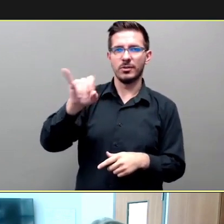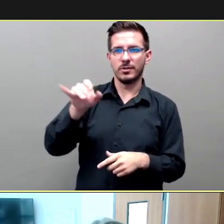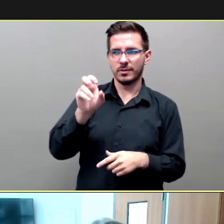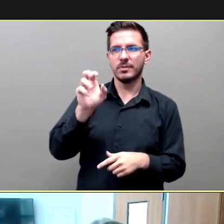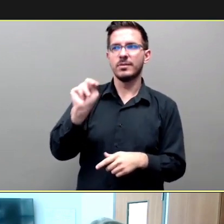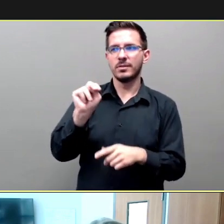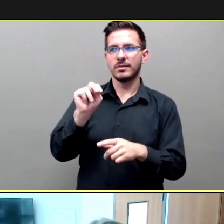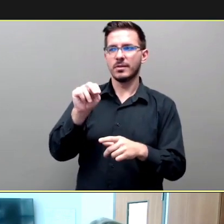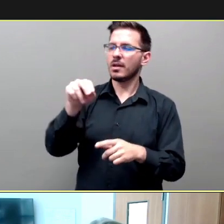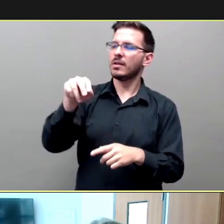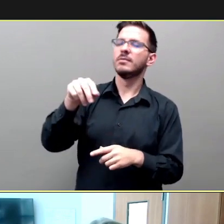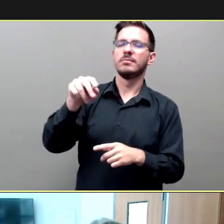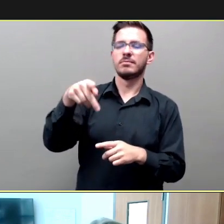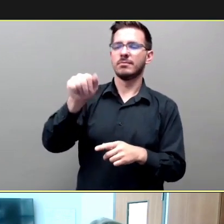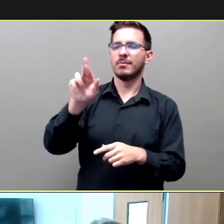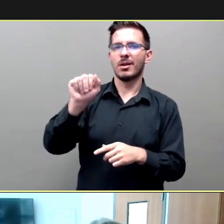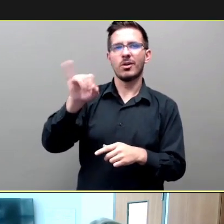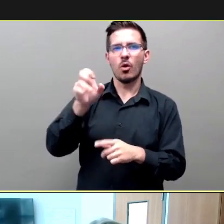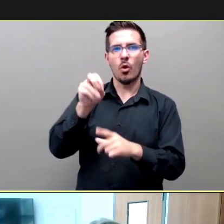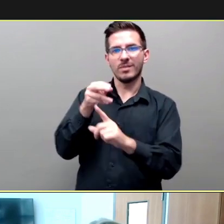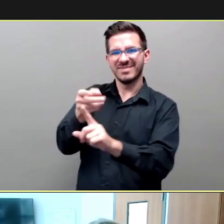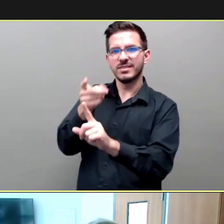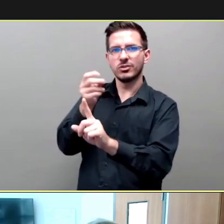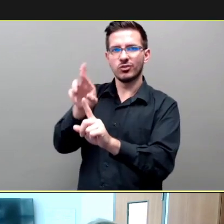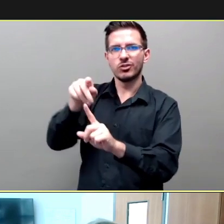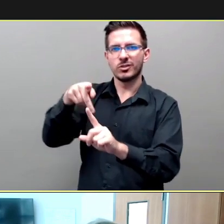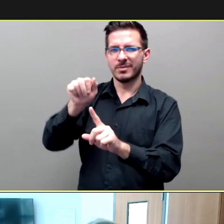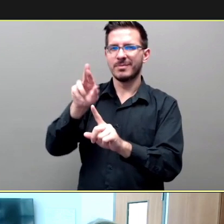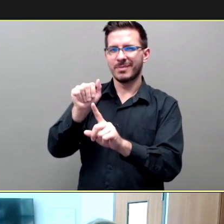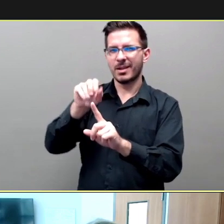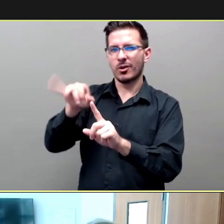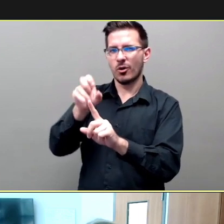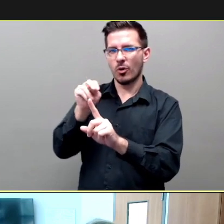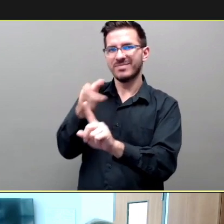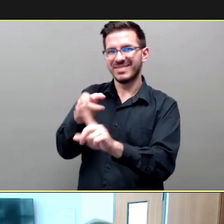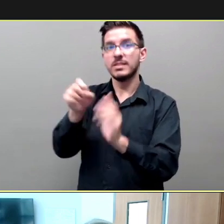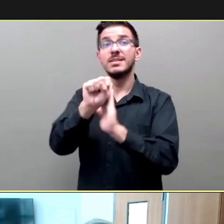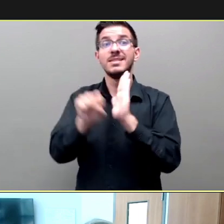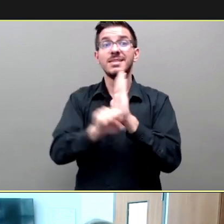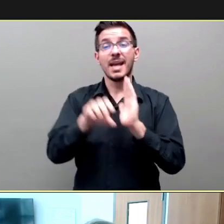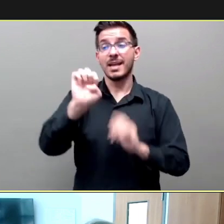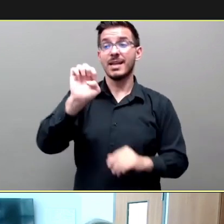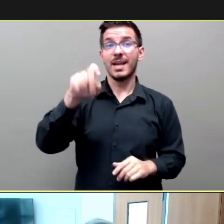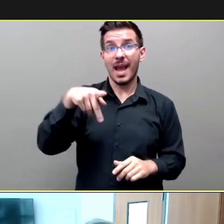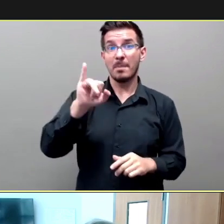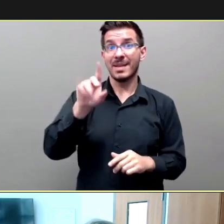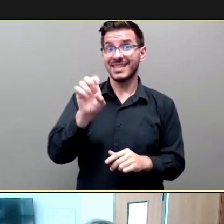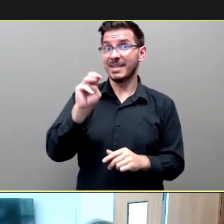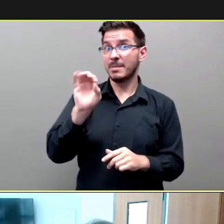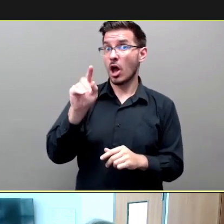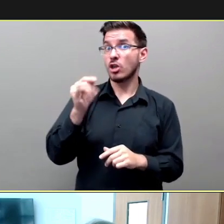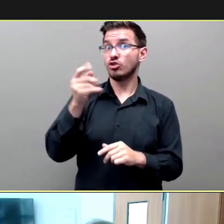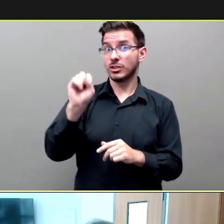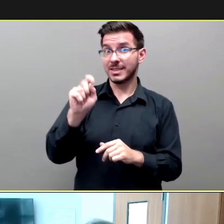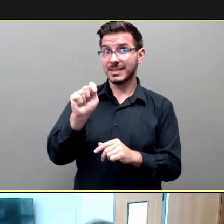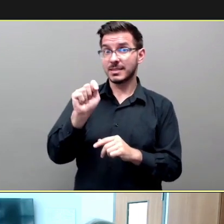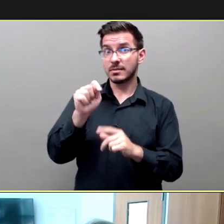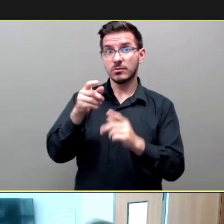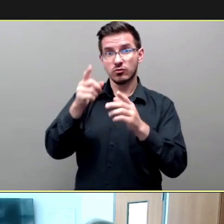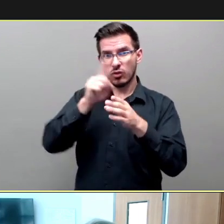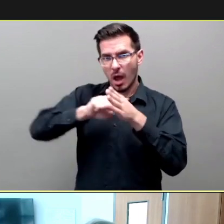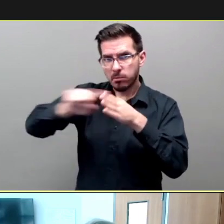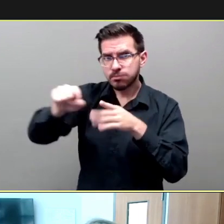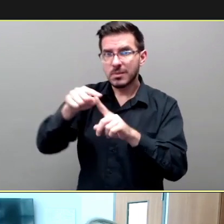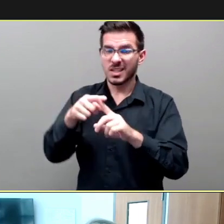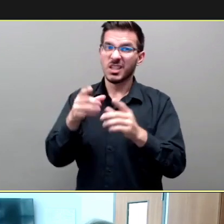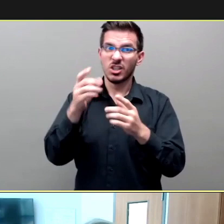still actively searching. That finding a state epidemiologist is a tough search, because of all the people who got burned out